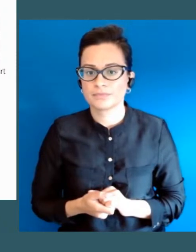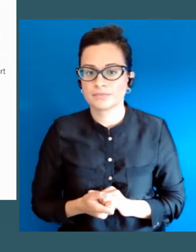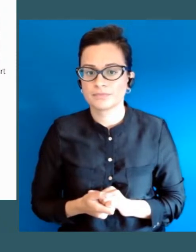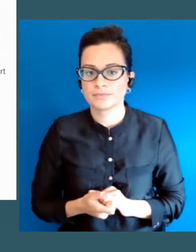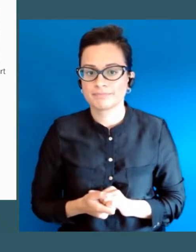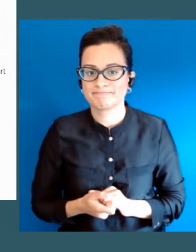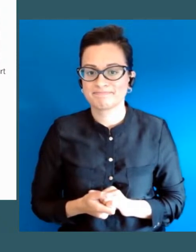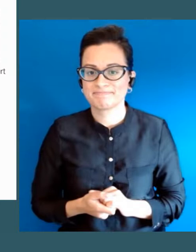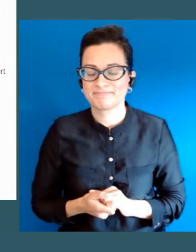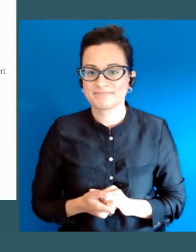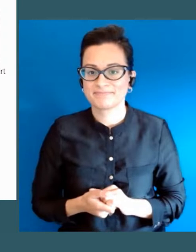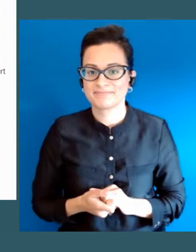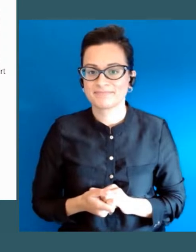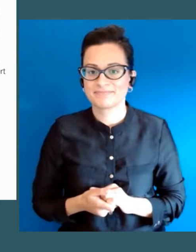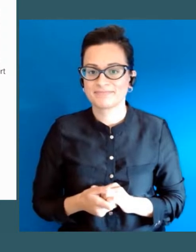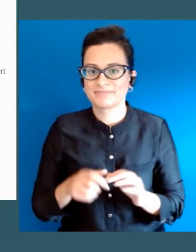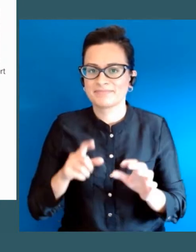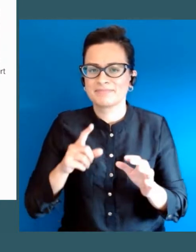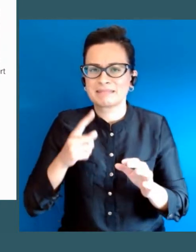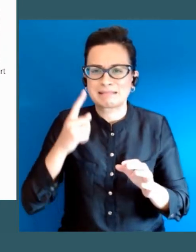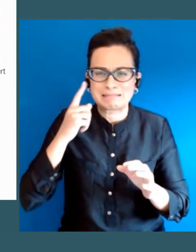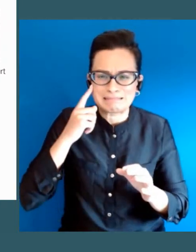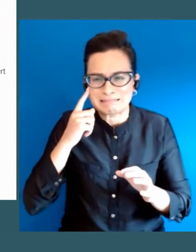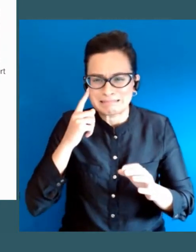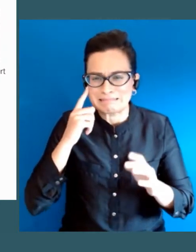Sorry, my slide hasn't gone on to the next one.